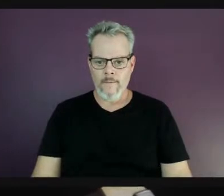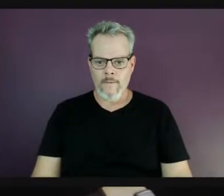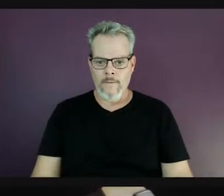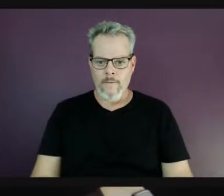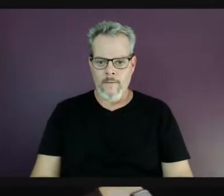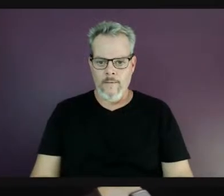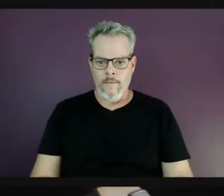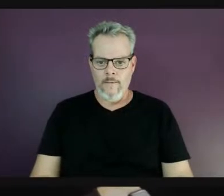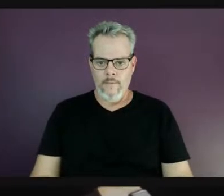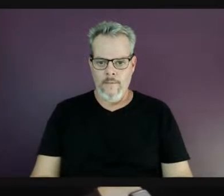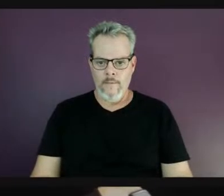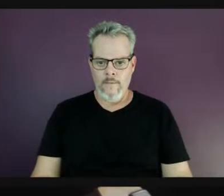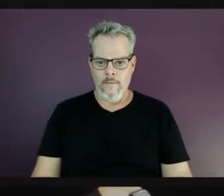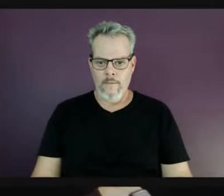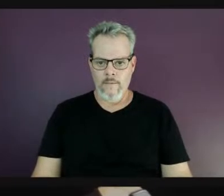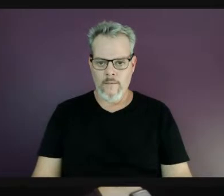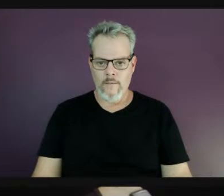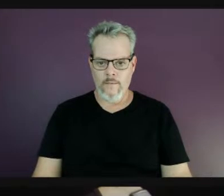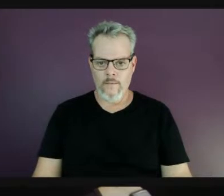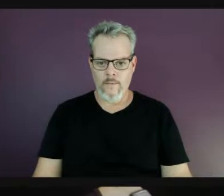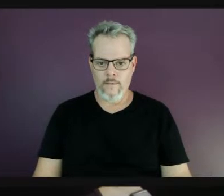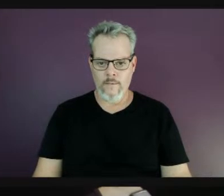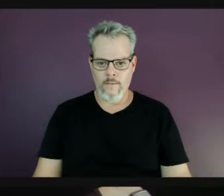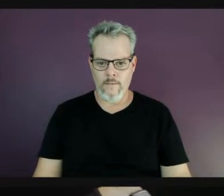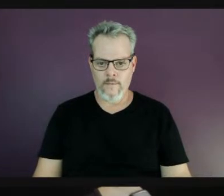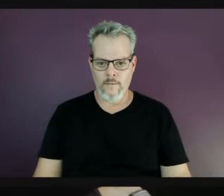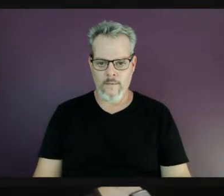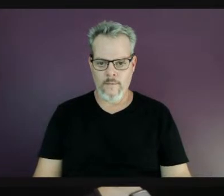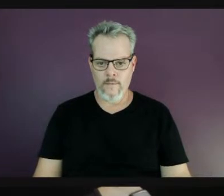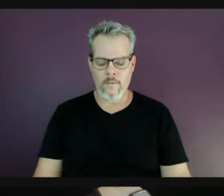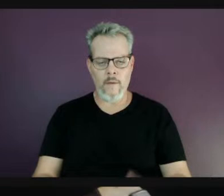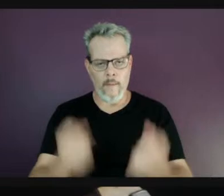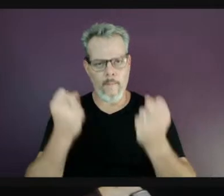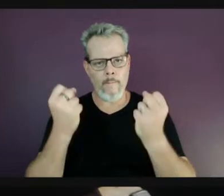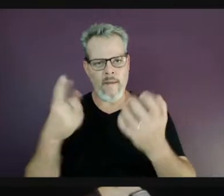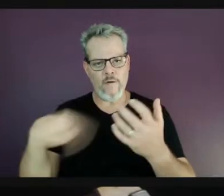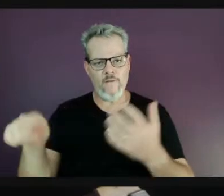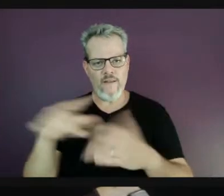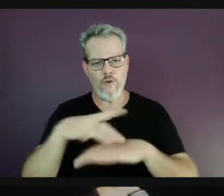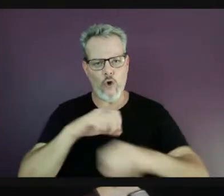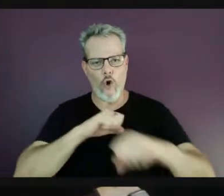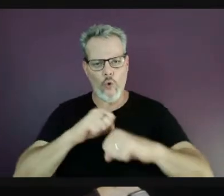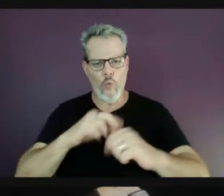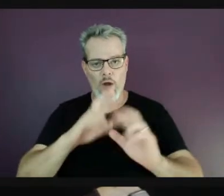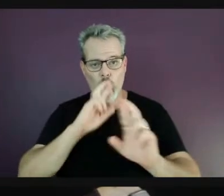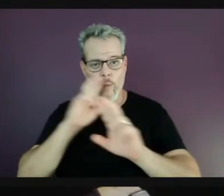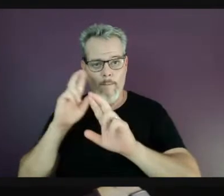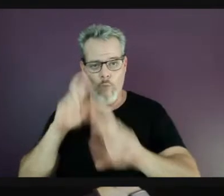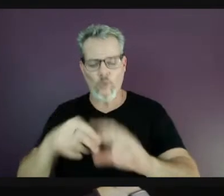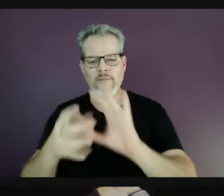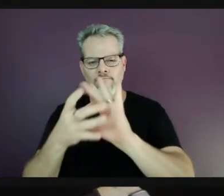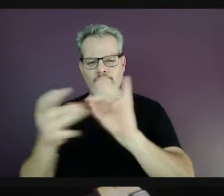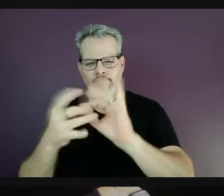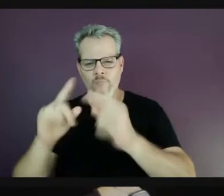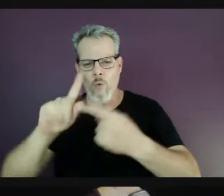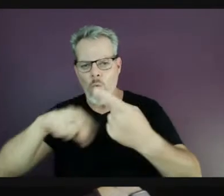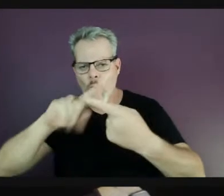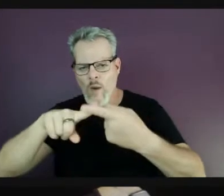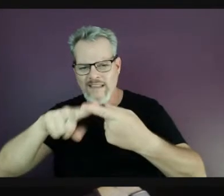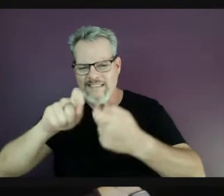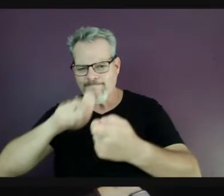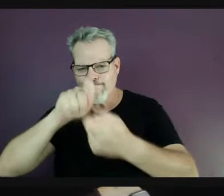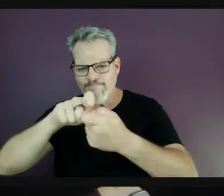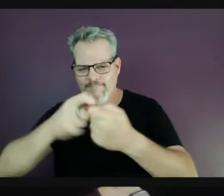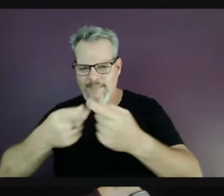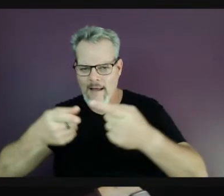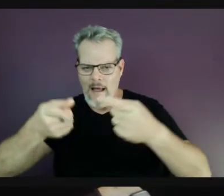Otherwise, many of these earthquake reports are noting which hours the seismicity comes on and off, but the pattern over the week was it starts, it slows down,